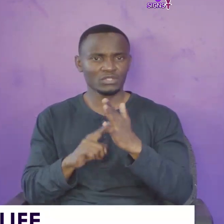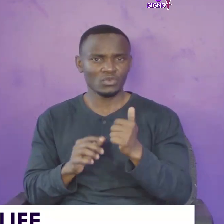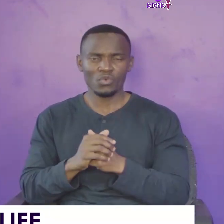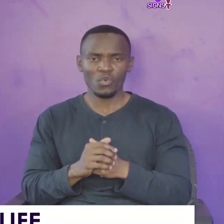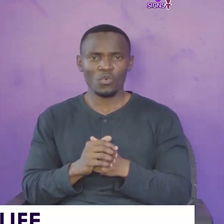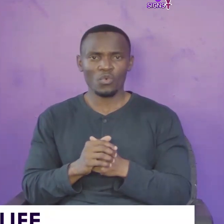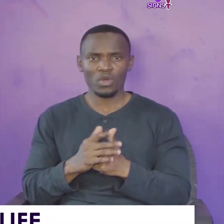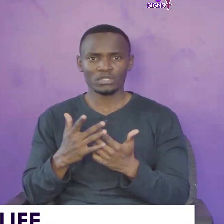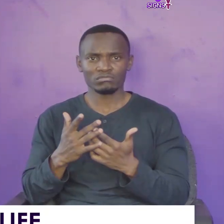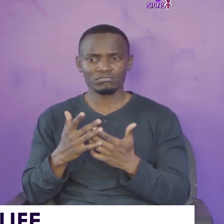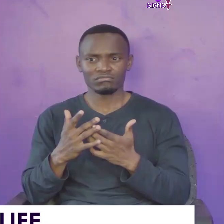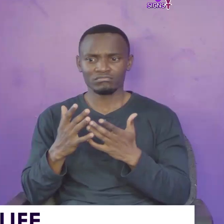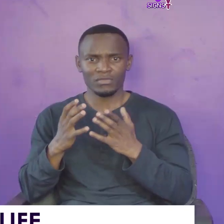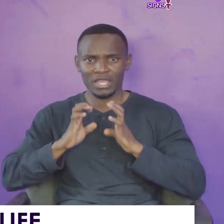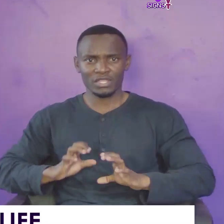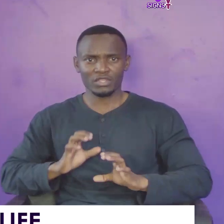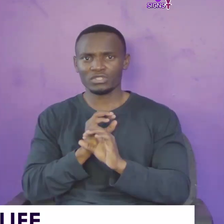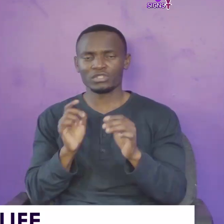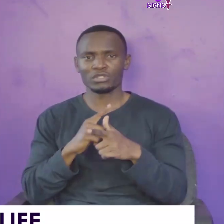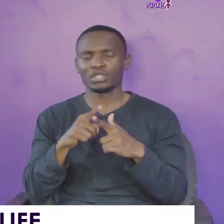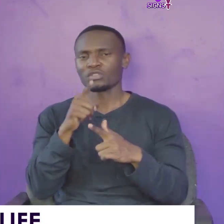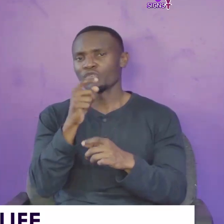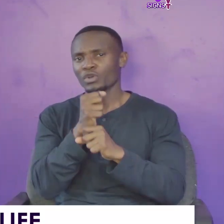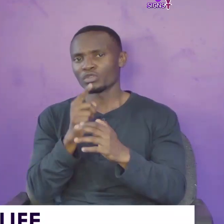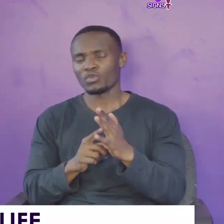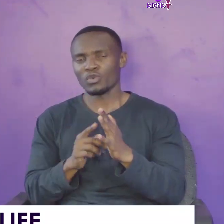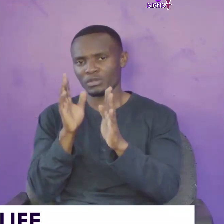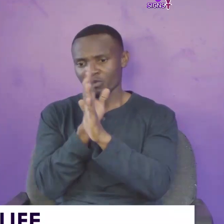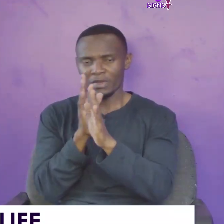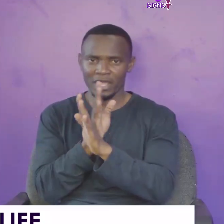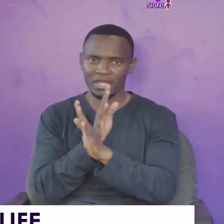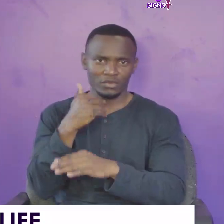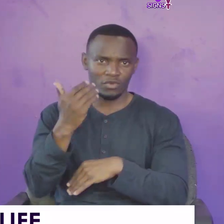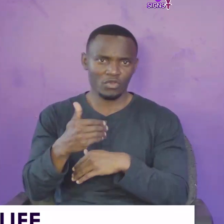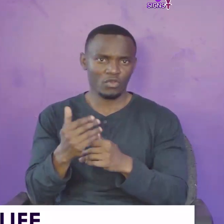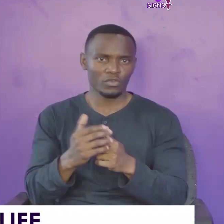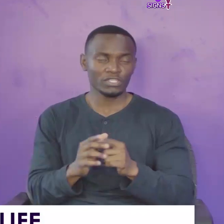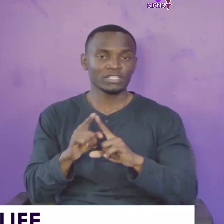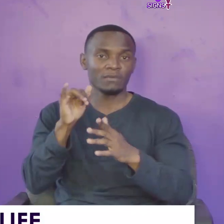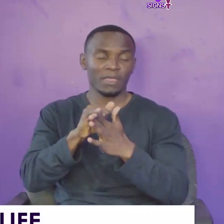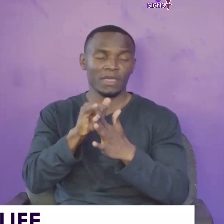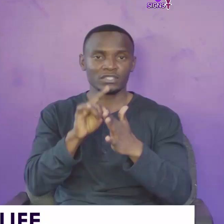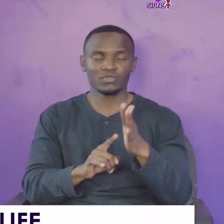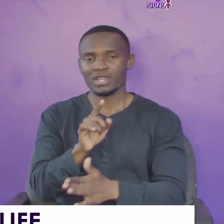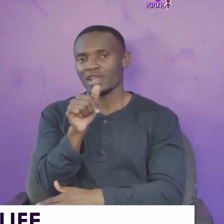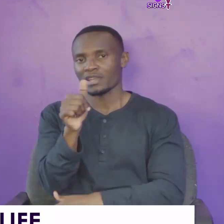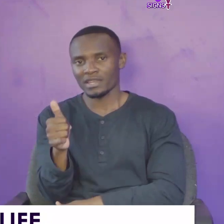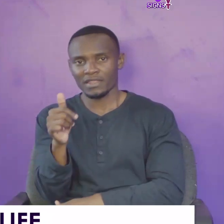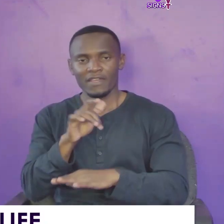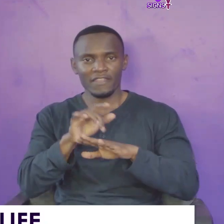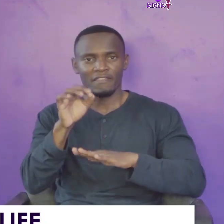it, behind scenes. You do not want people to see, and so that is another consequence, Jonah, of